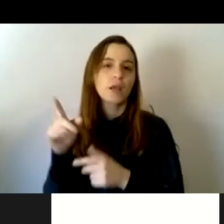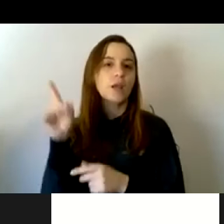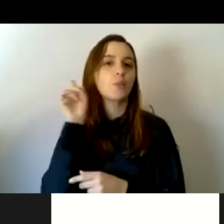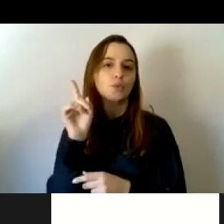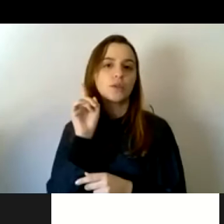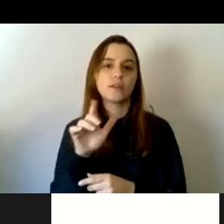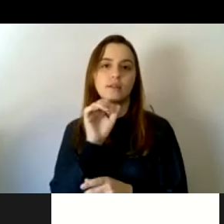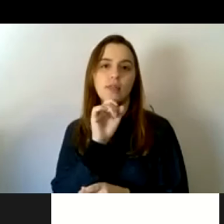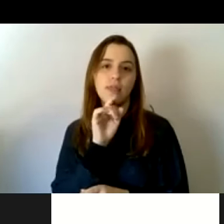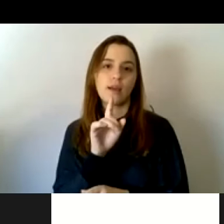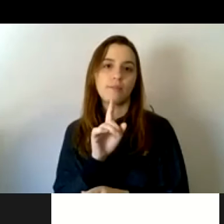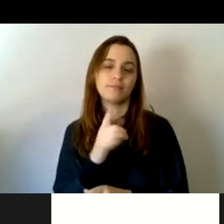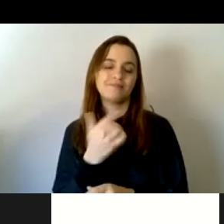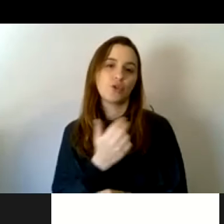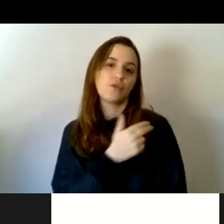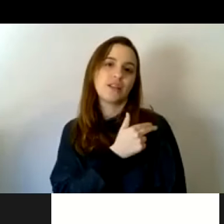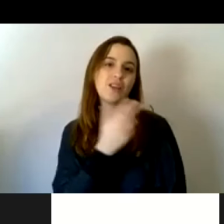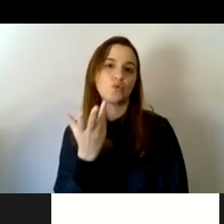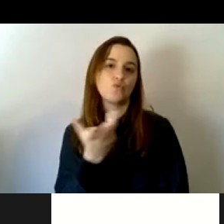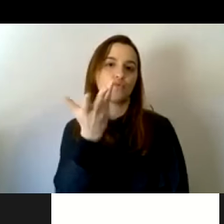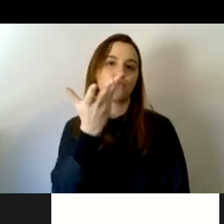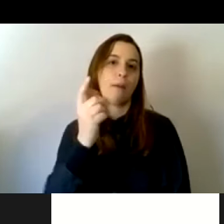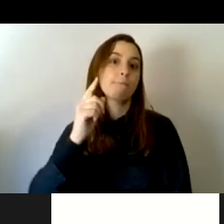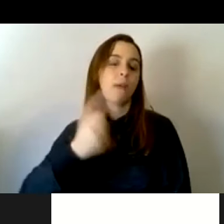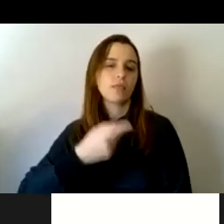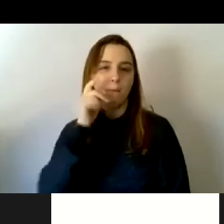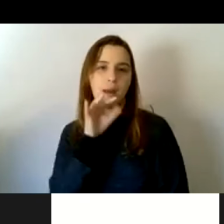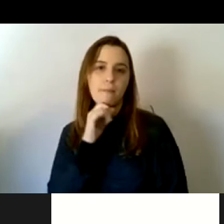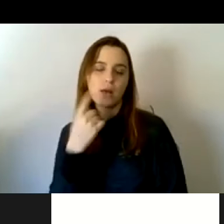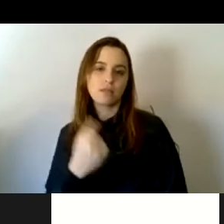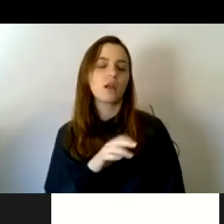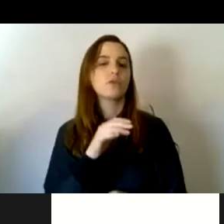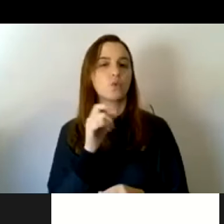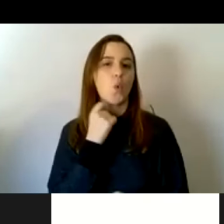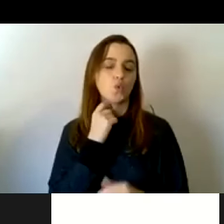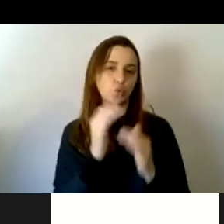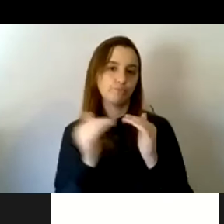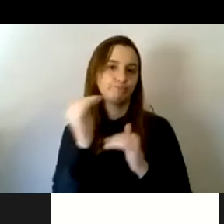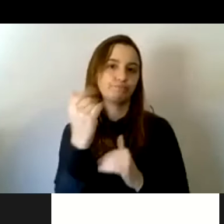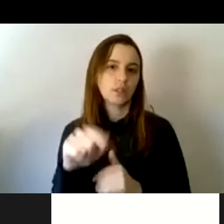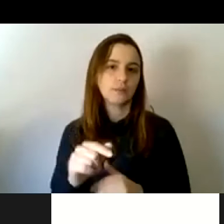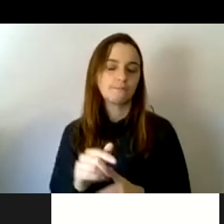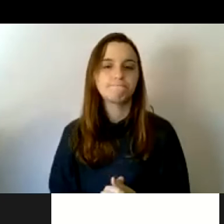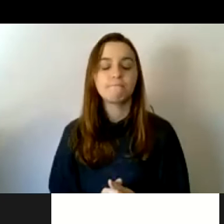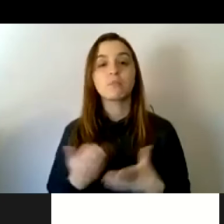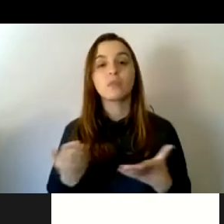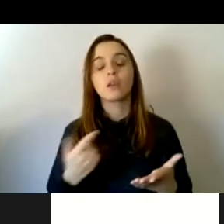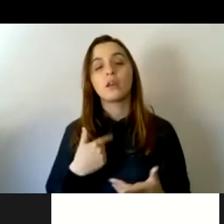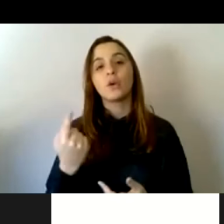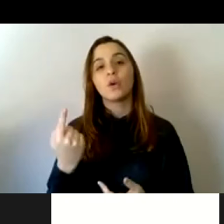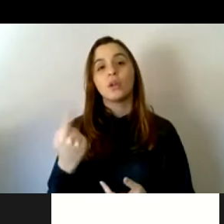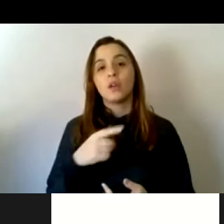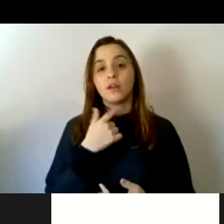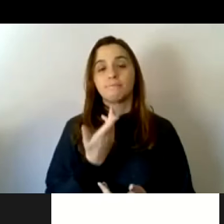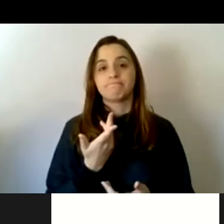prestigious universities. So for sure, I always say that class and gender is kind